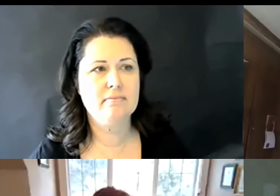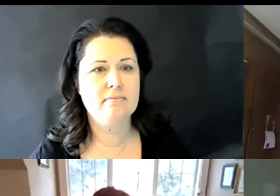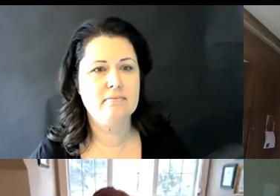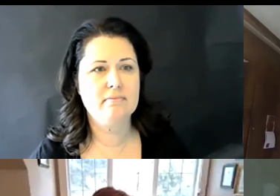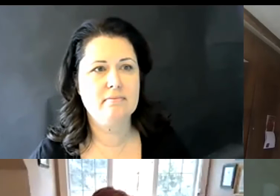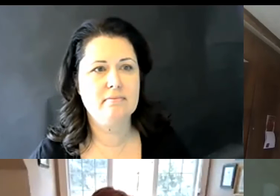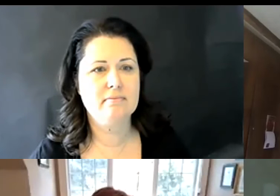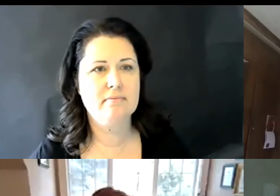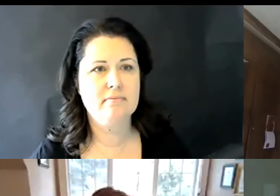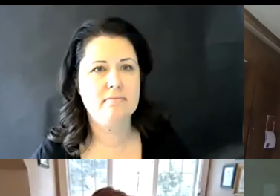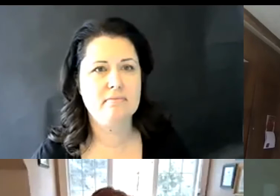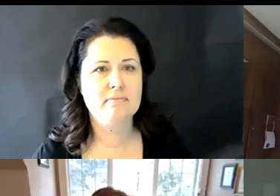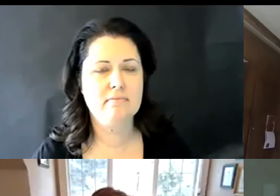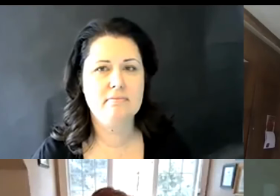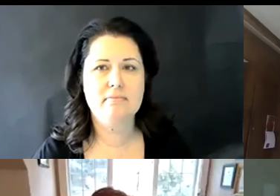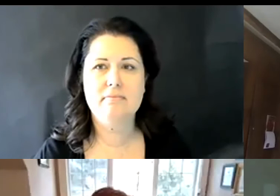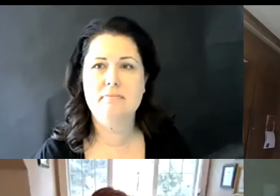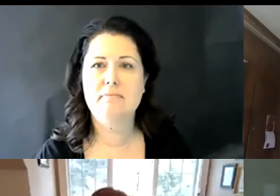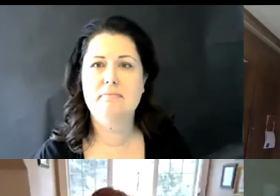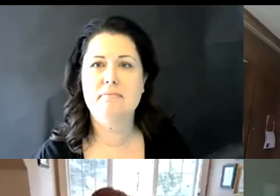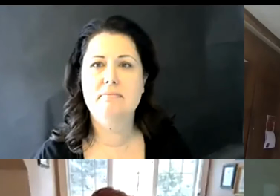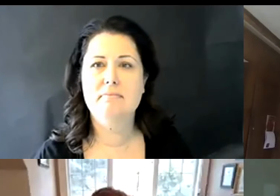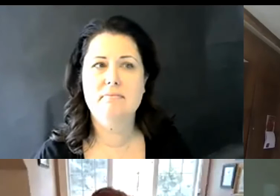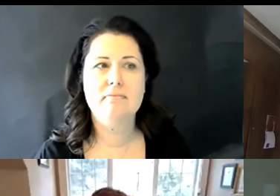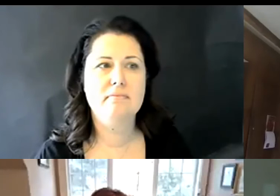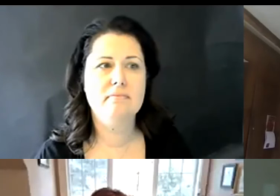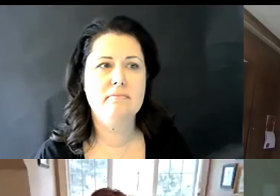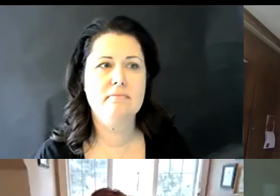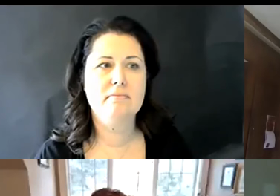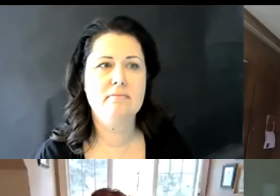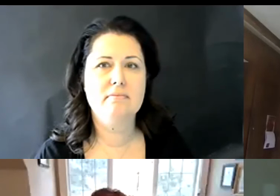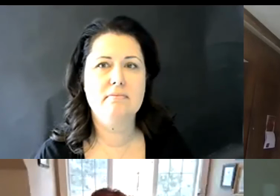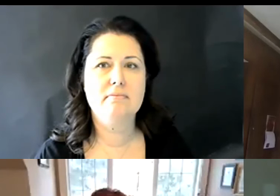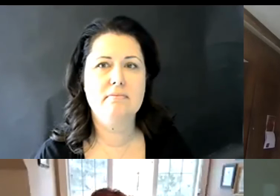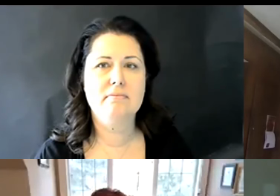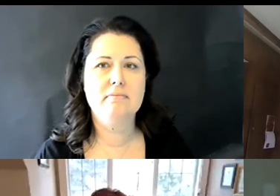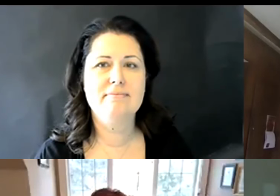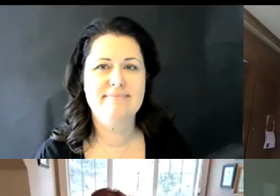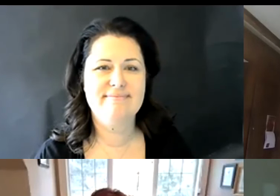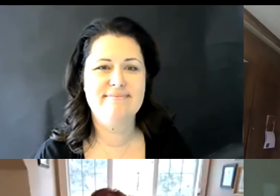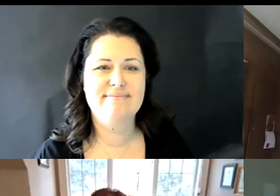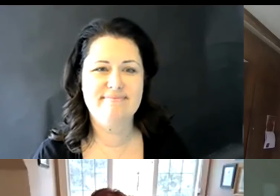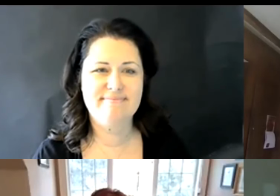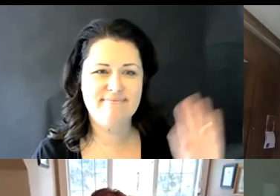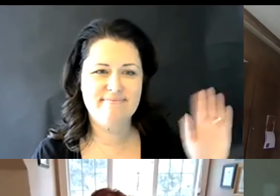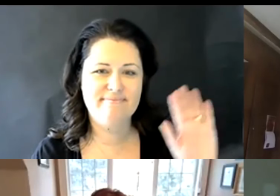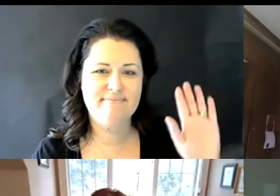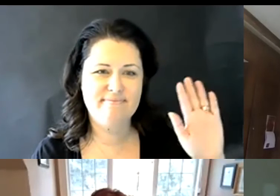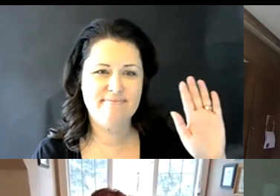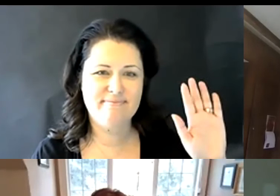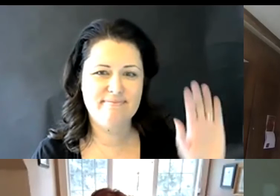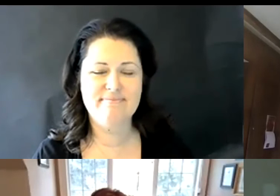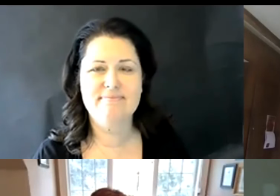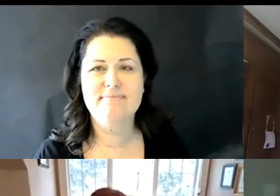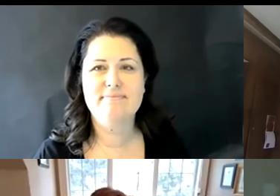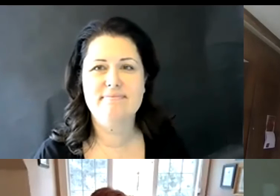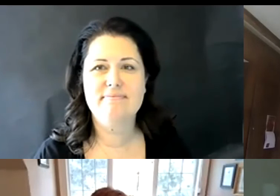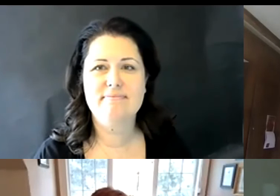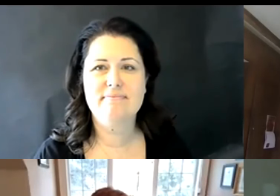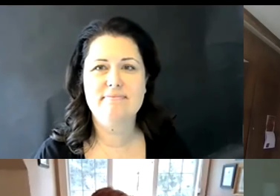And we'll get started in just a moment, just waiting for people to trickle in. And we have our interpreter here, Kim Sampson, who's going to